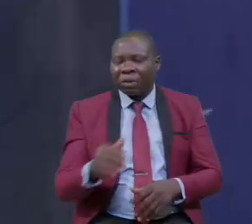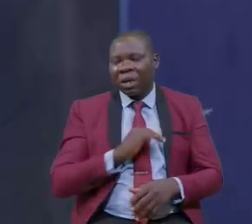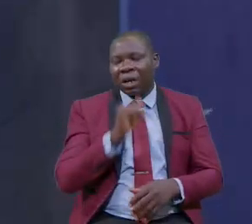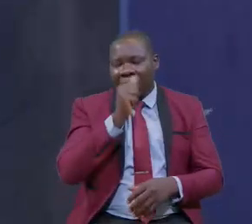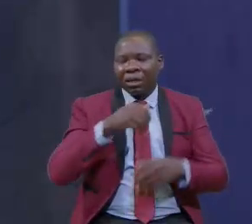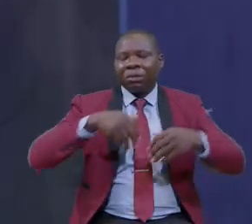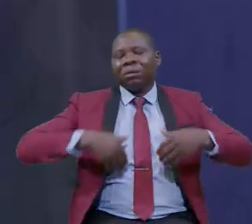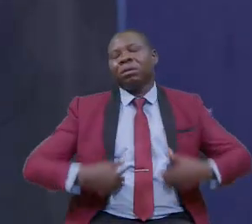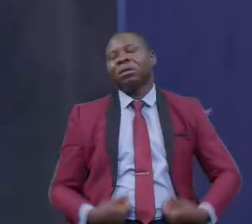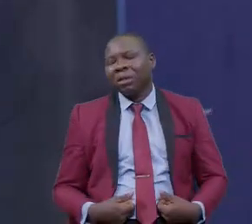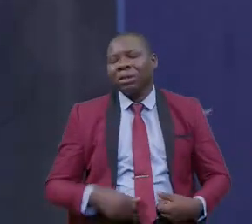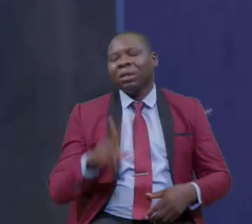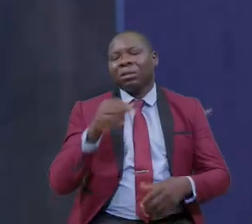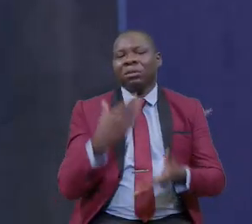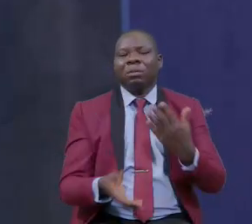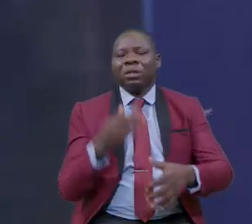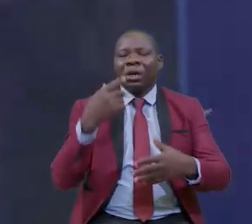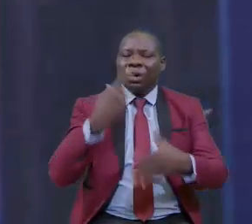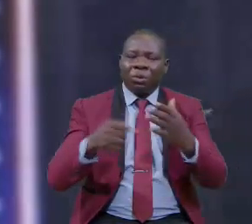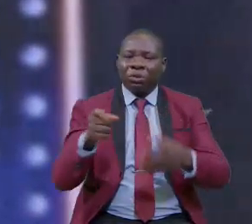From today, you master that one.